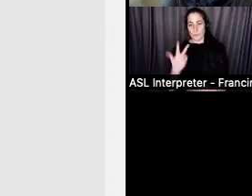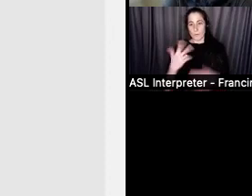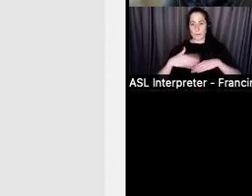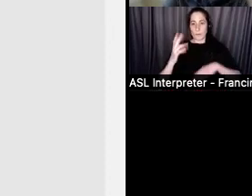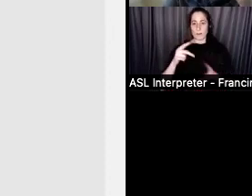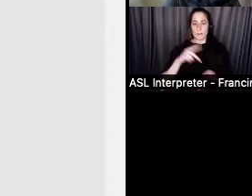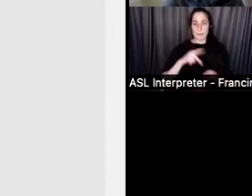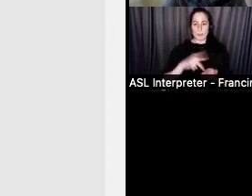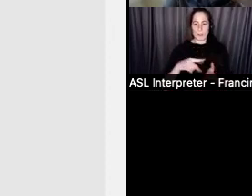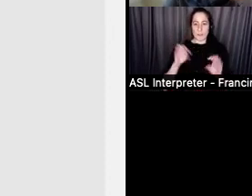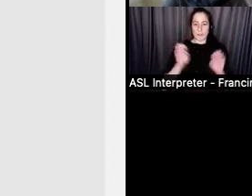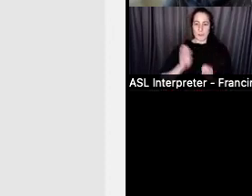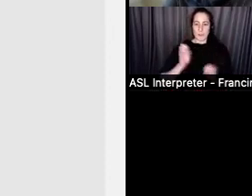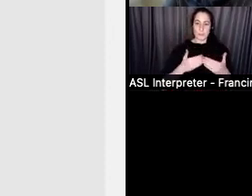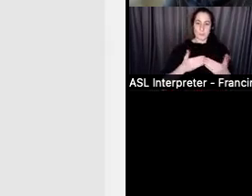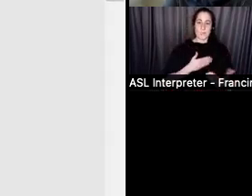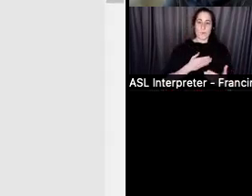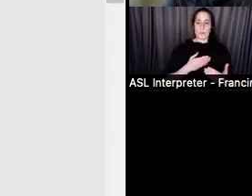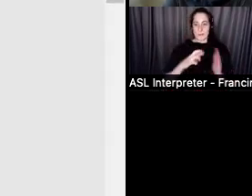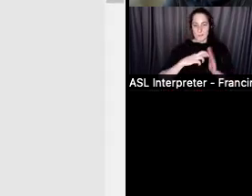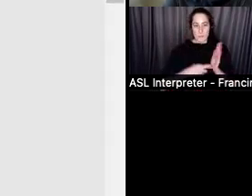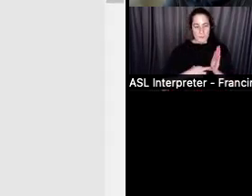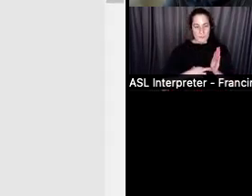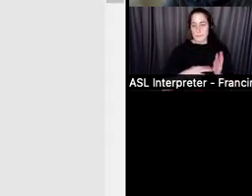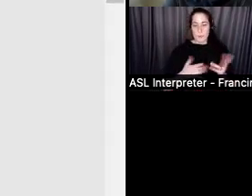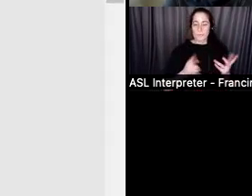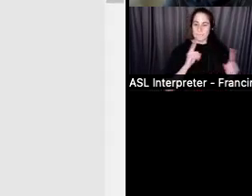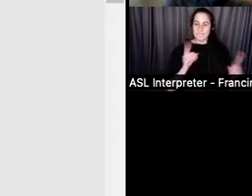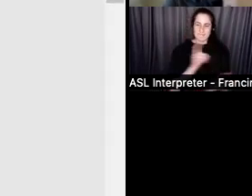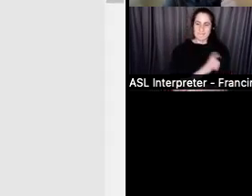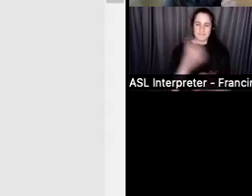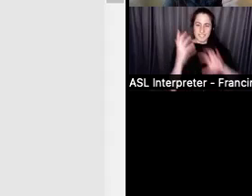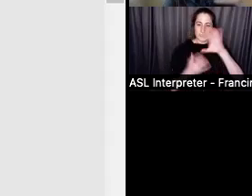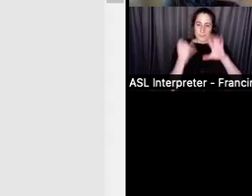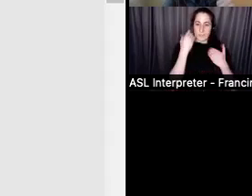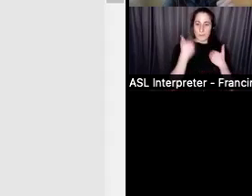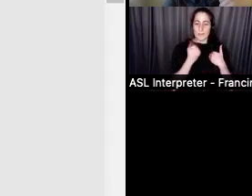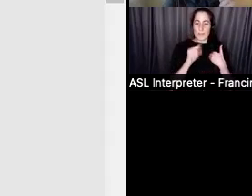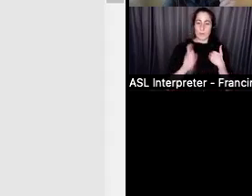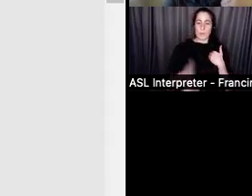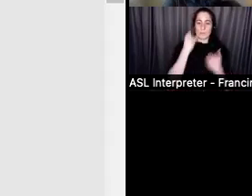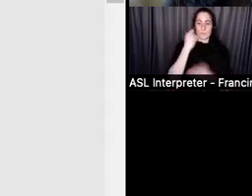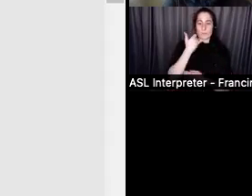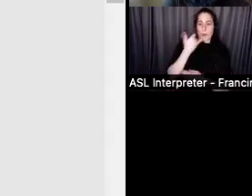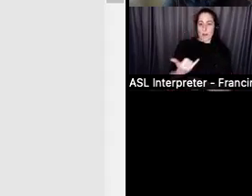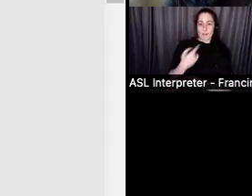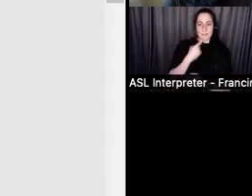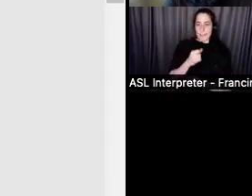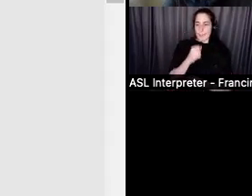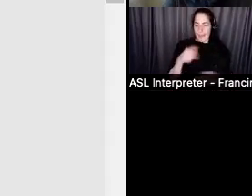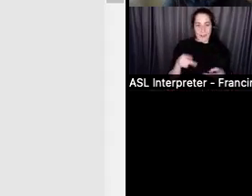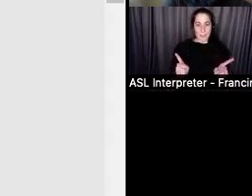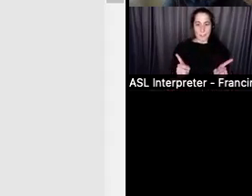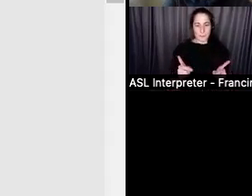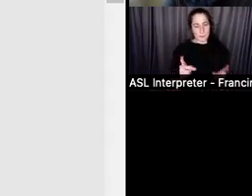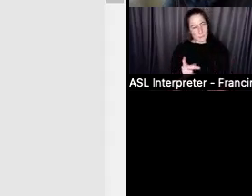to enrollment. So if there's ever a question, let's say you call up and they say you're not eligible and you're like, that doesn't seem right.